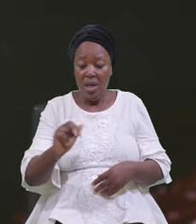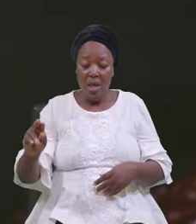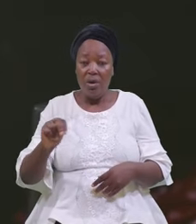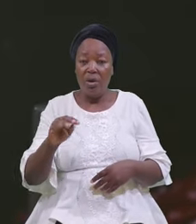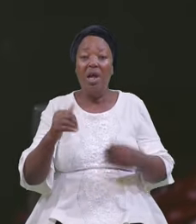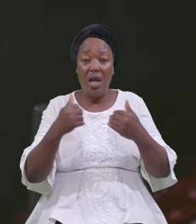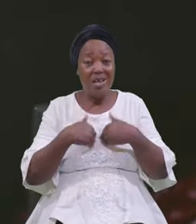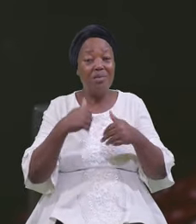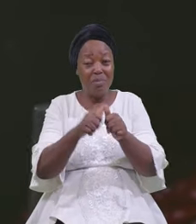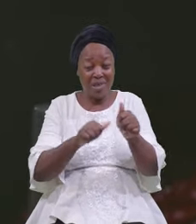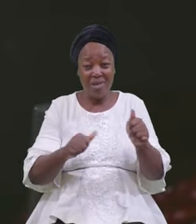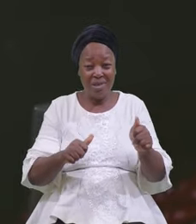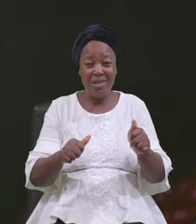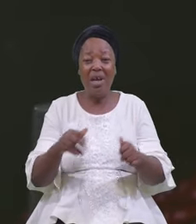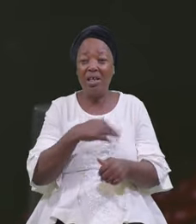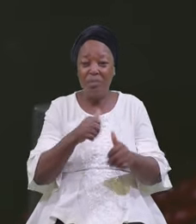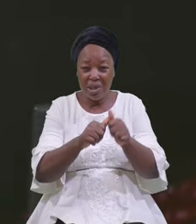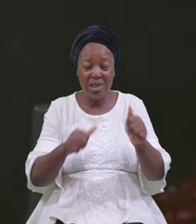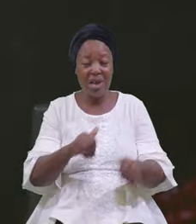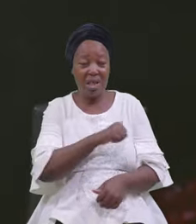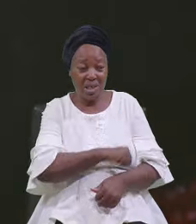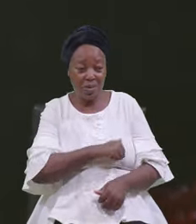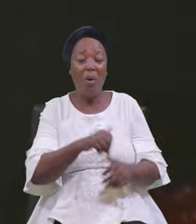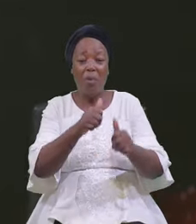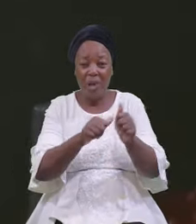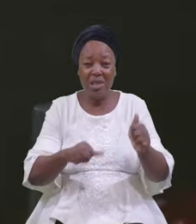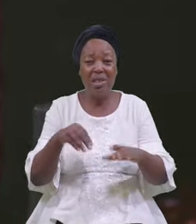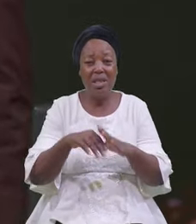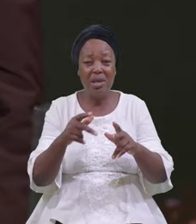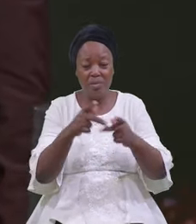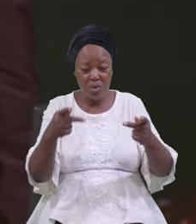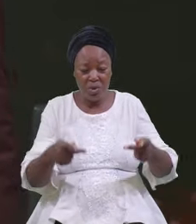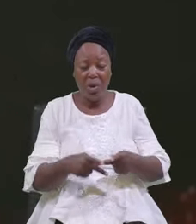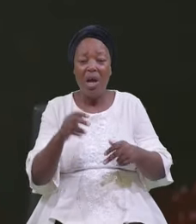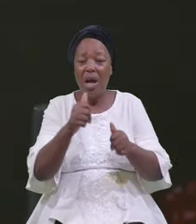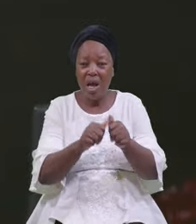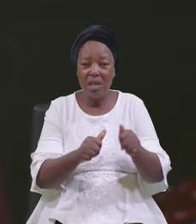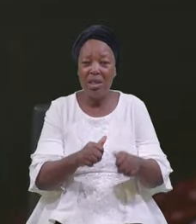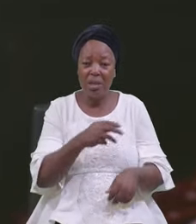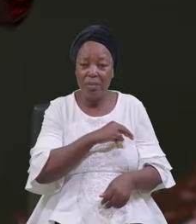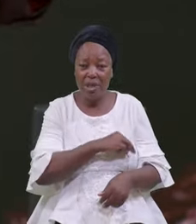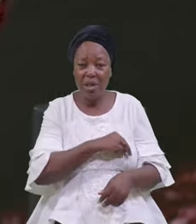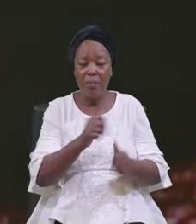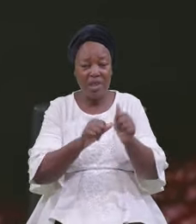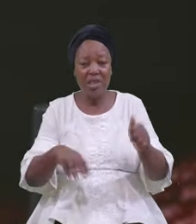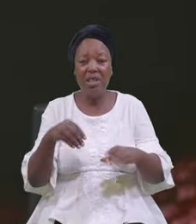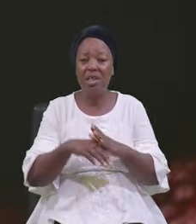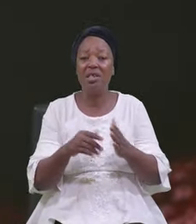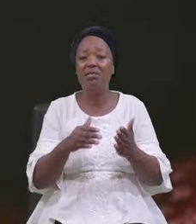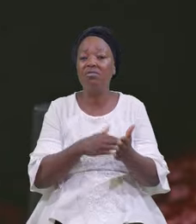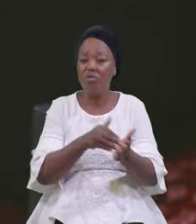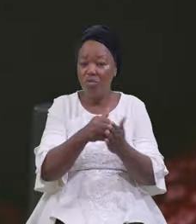heart, backsliding attitude, backsliding disposition, in his backsliding weakness, he said, break up